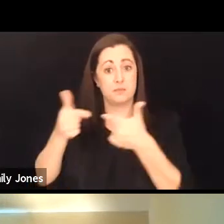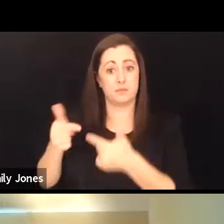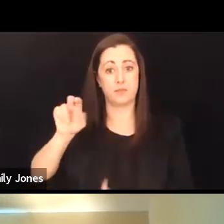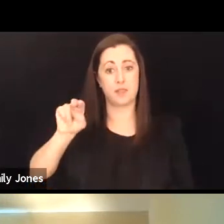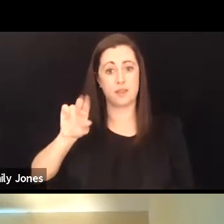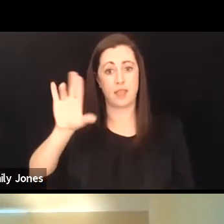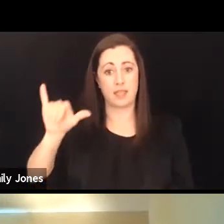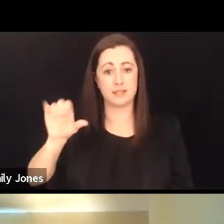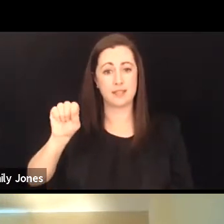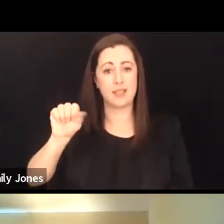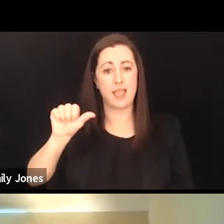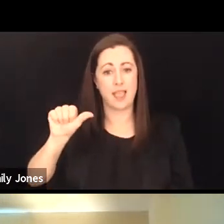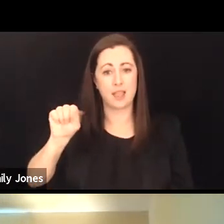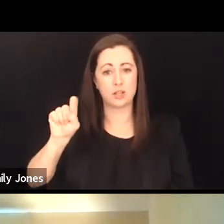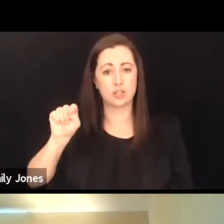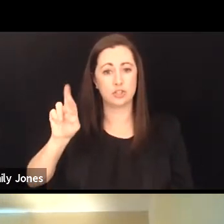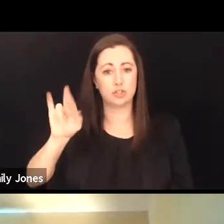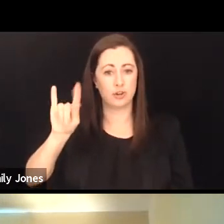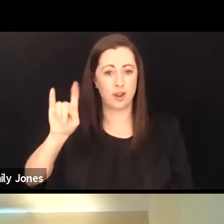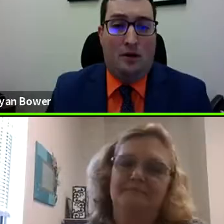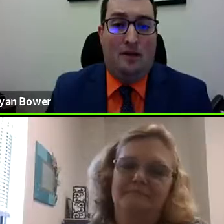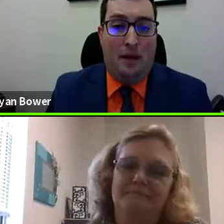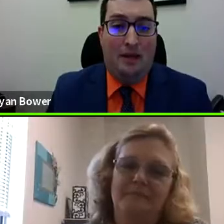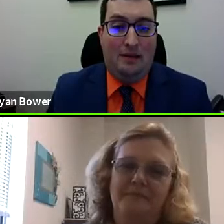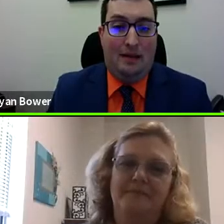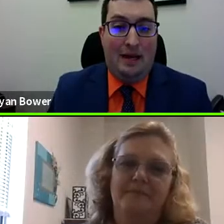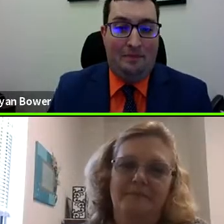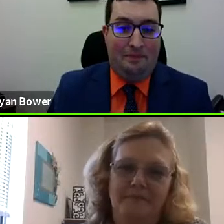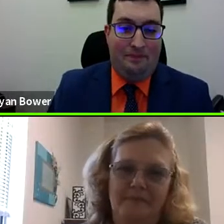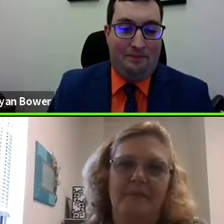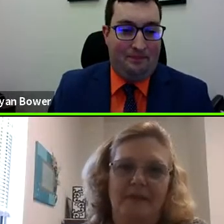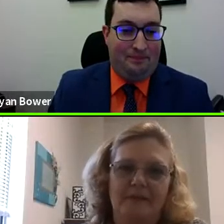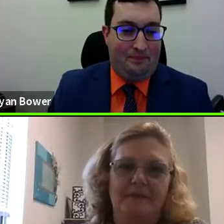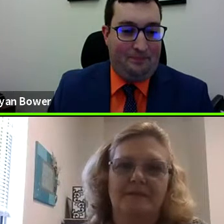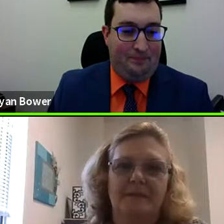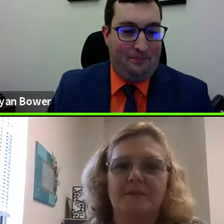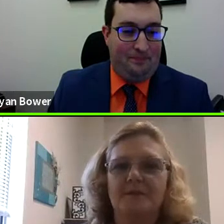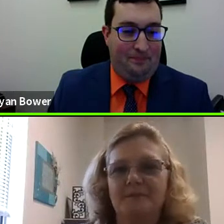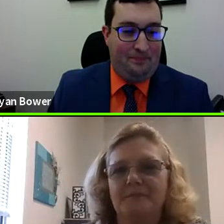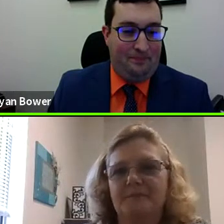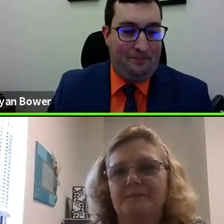A. Strike for a couple of closing thoughts. But thank you, everybody, for participating today.